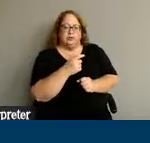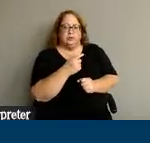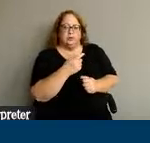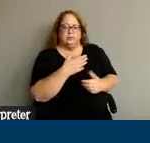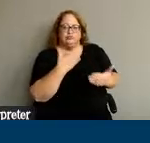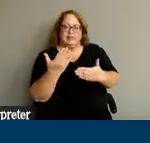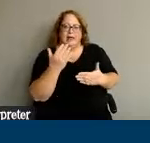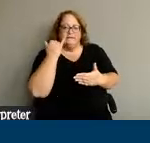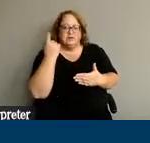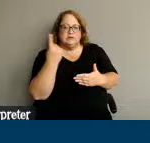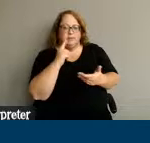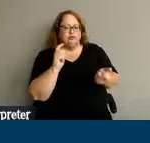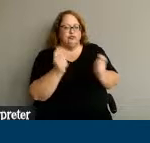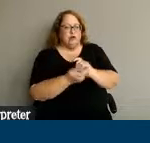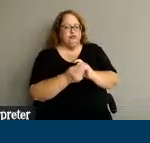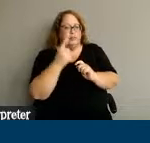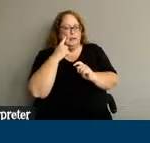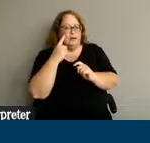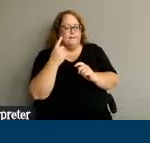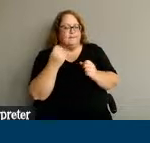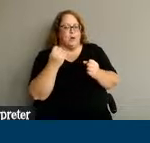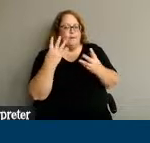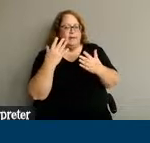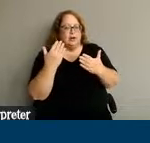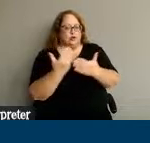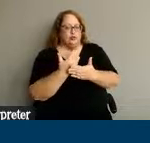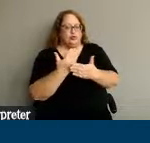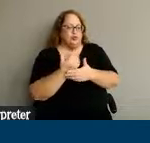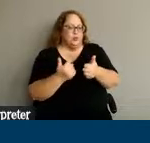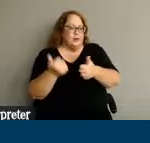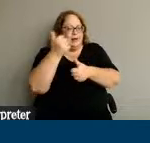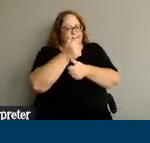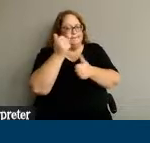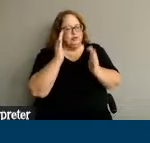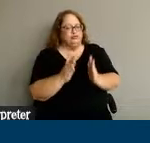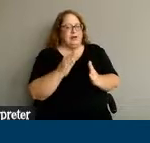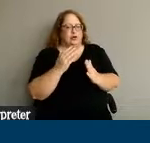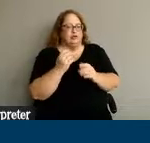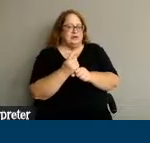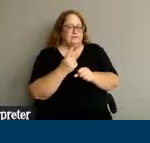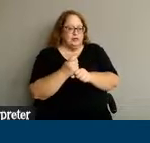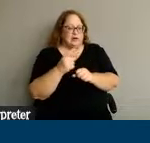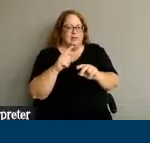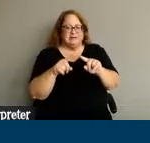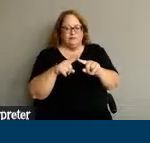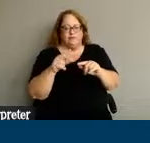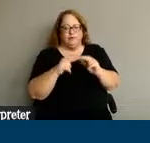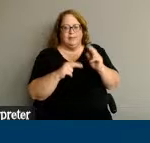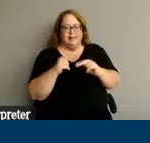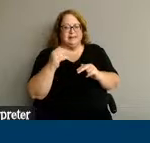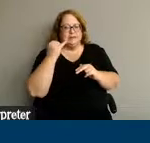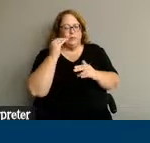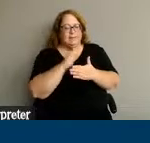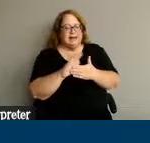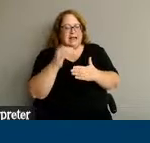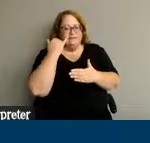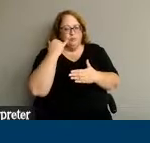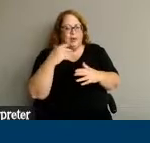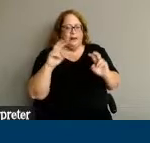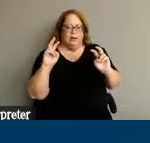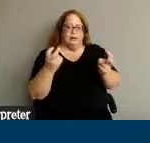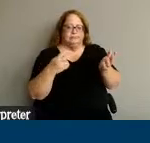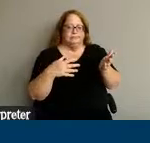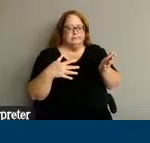if something changes, but think of the number of new administrators every year in all these different buildings. It would be nice if we had some kind of cheat sheet